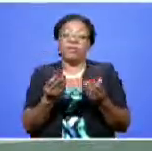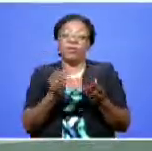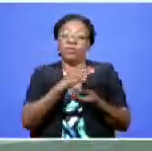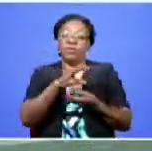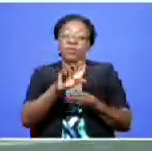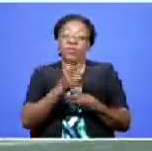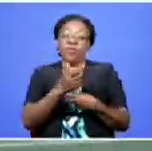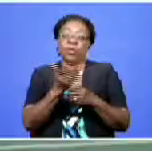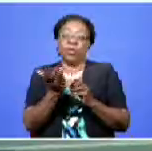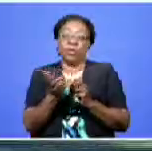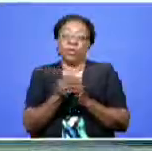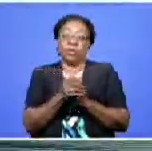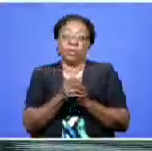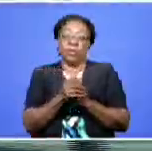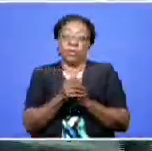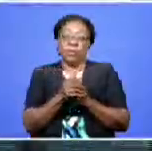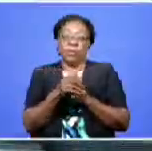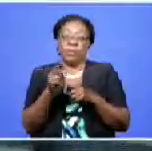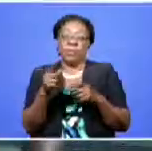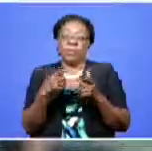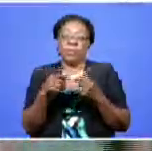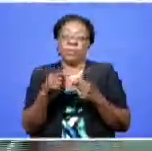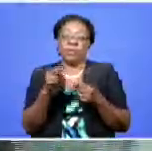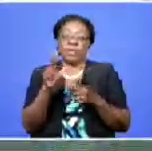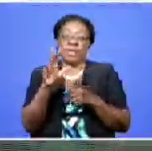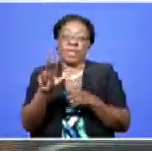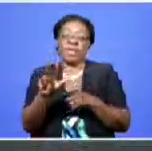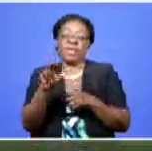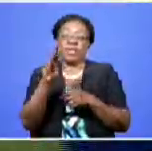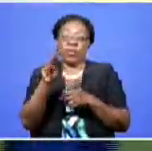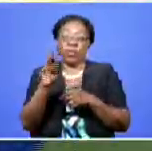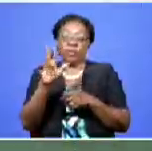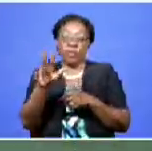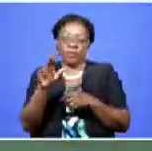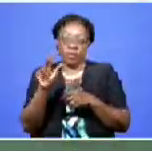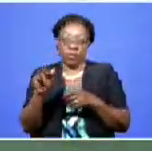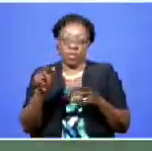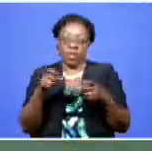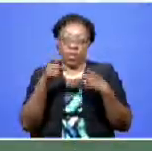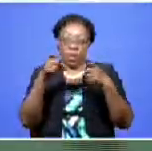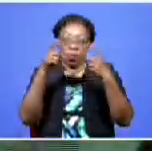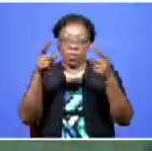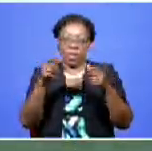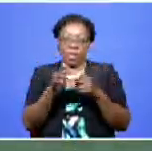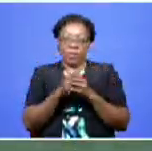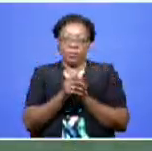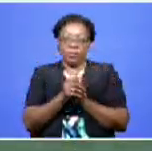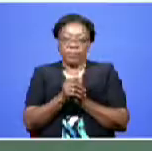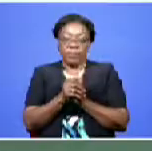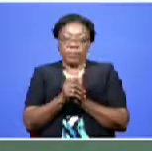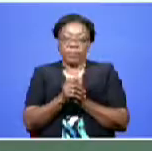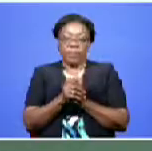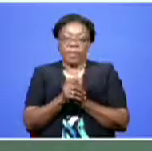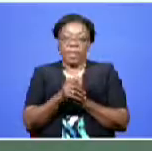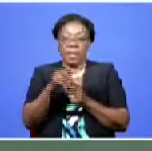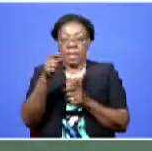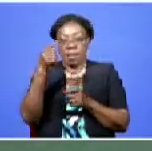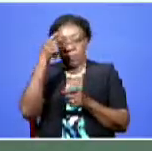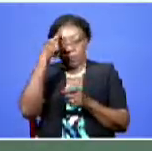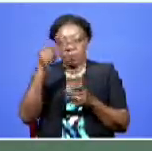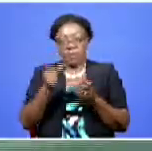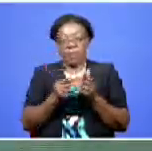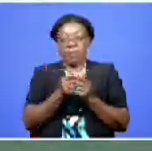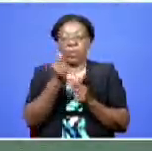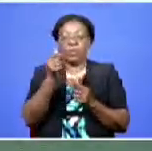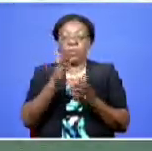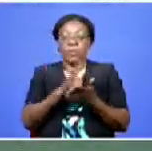easy baskets. TC would cruise to the 82-53 win and improve to 5-2 on the year. I think for the most part, we stuck to the game